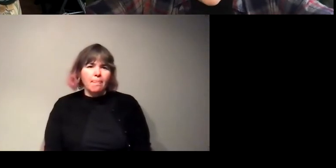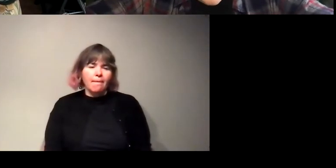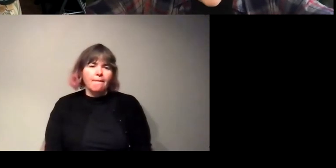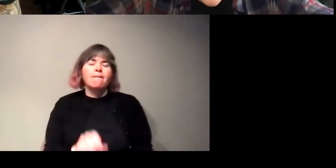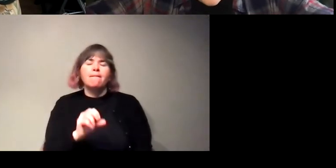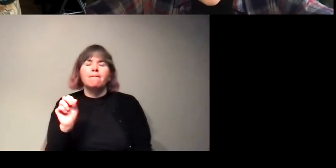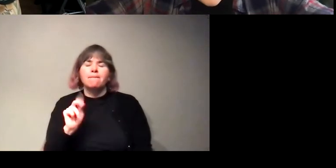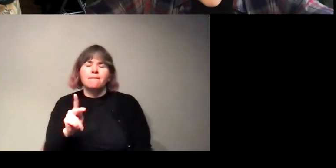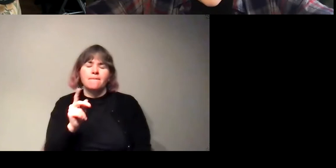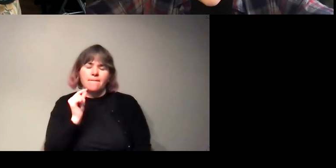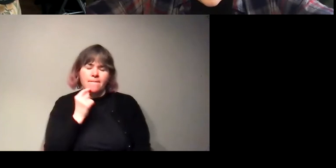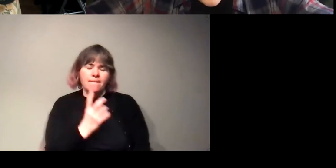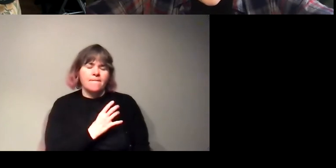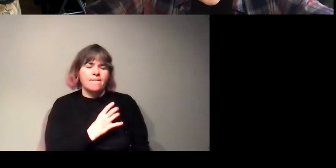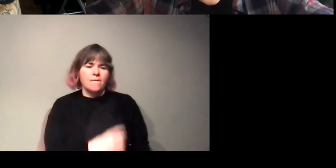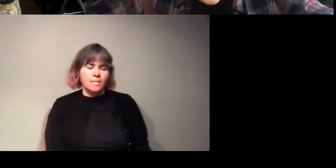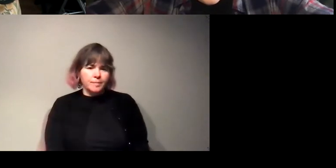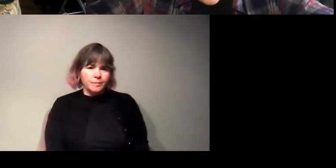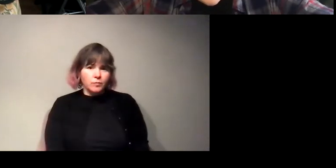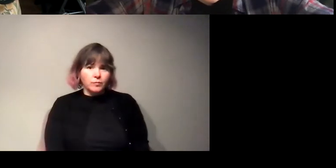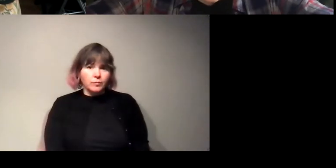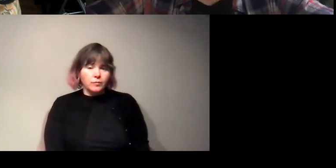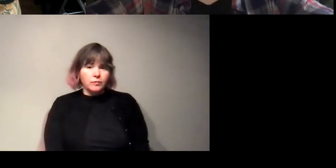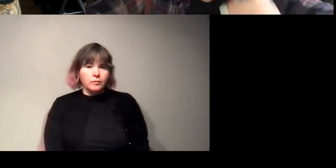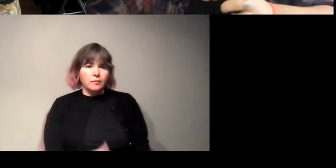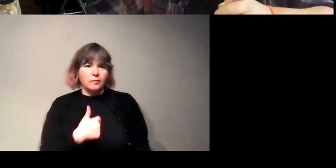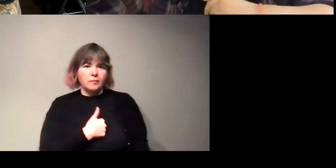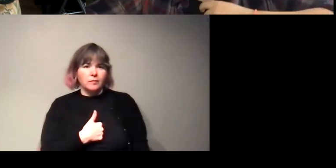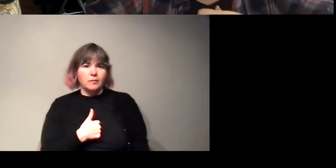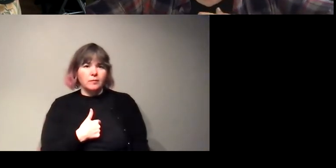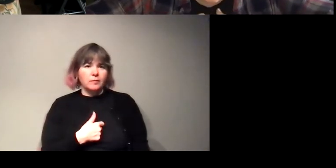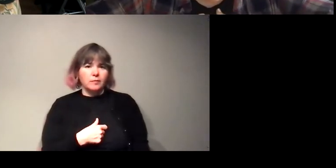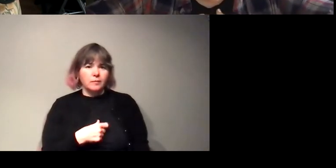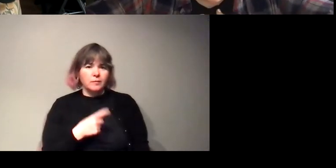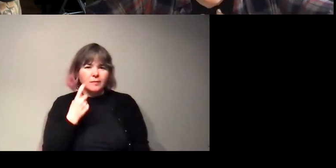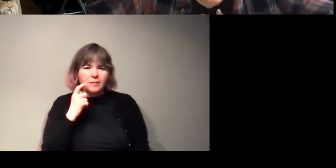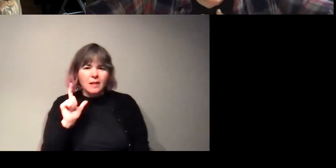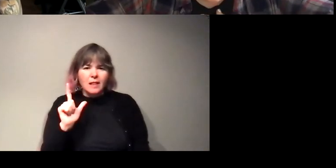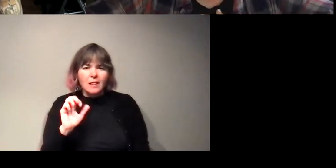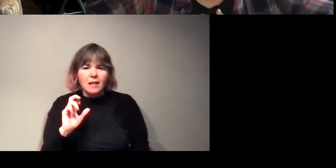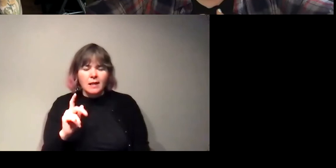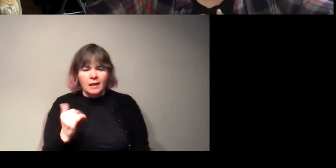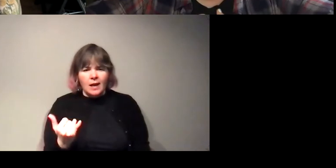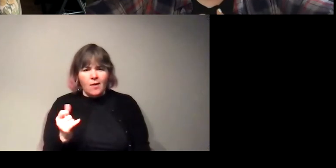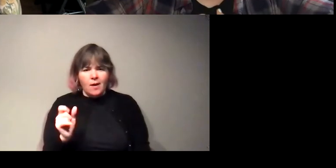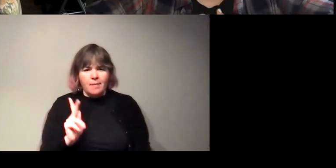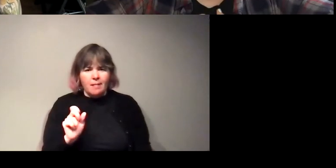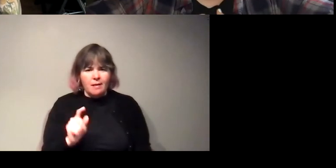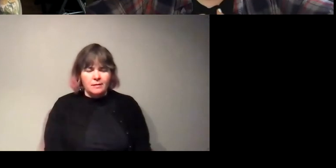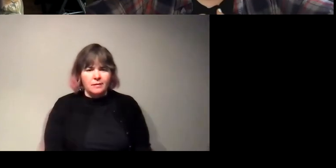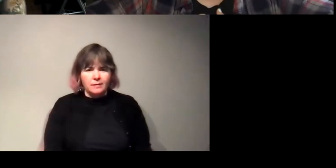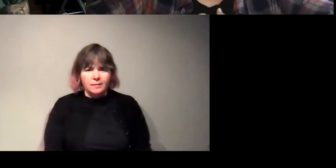Okay, cool. So sorry, what was the link again? So because a lot of people have now asked for the link, so I